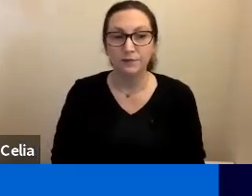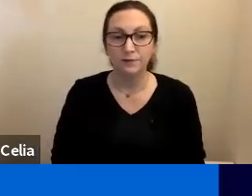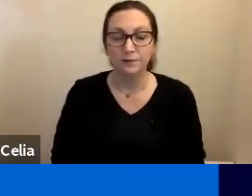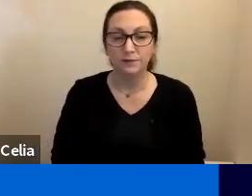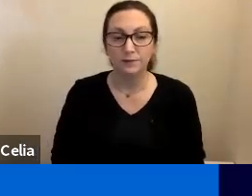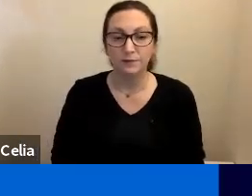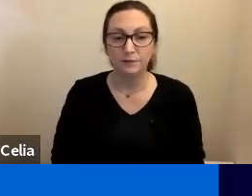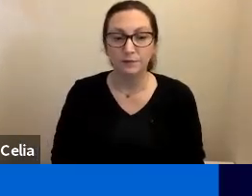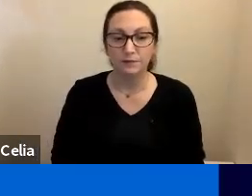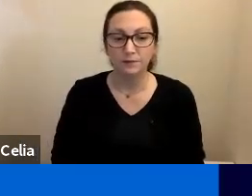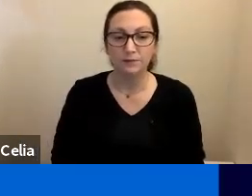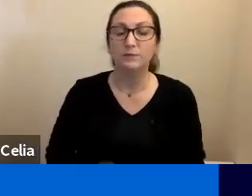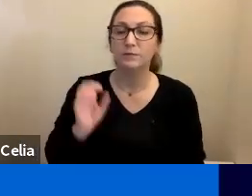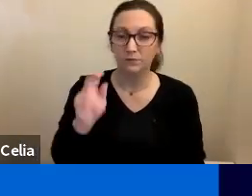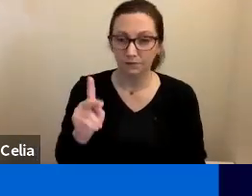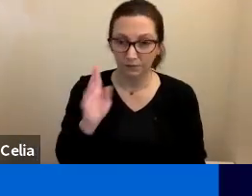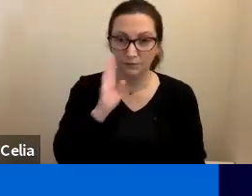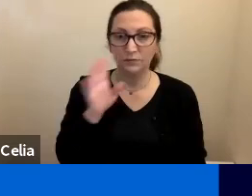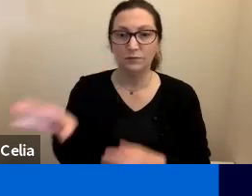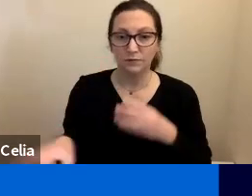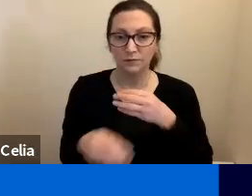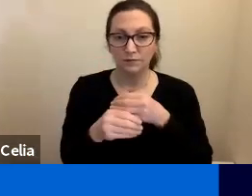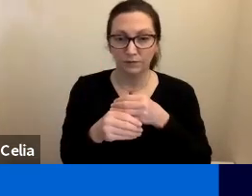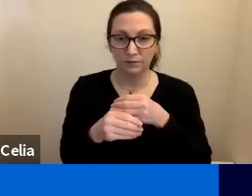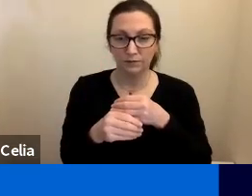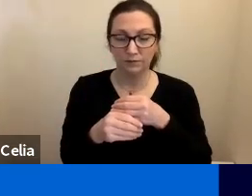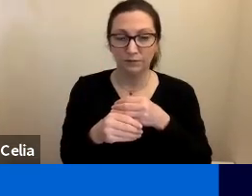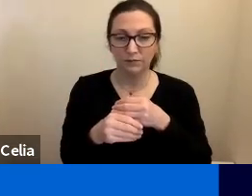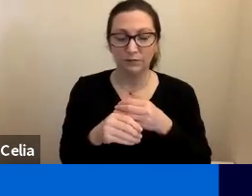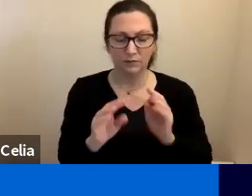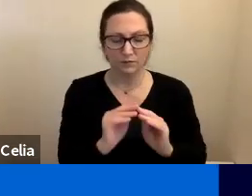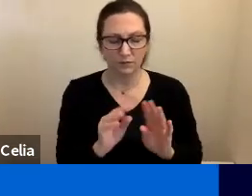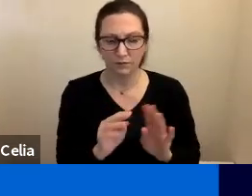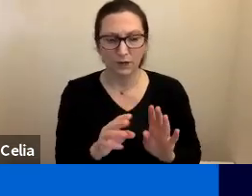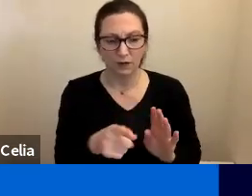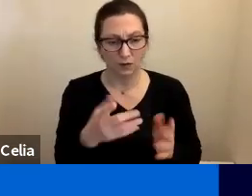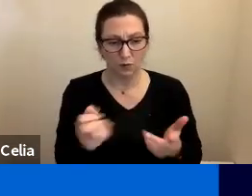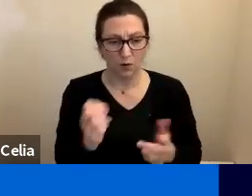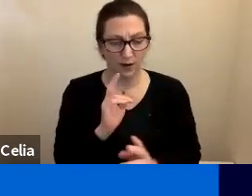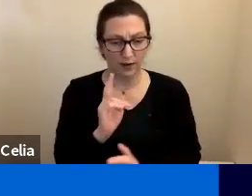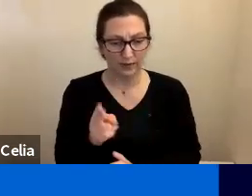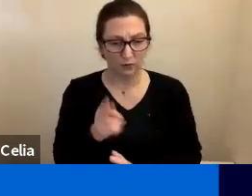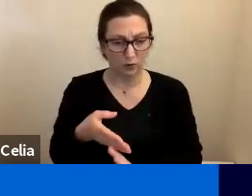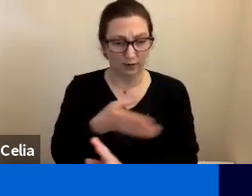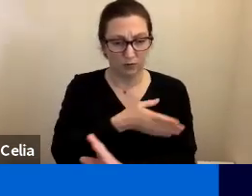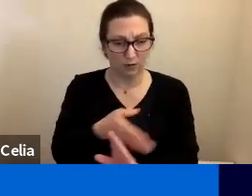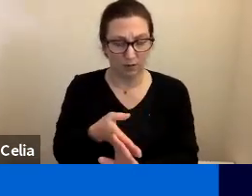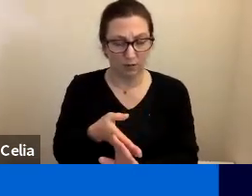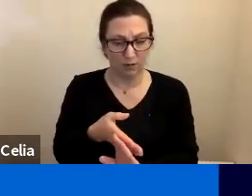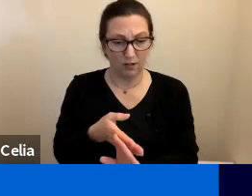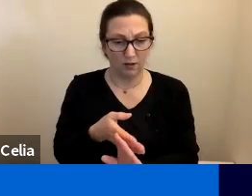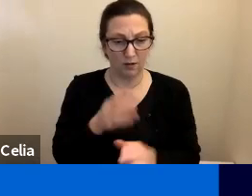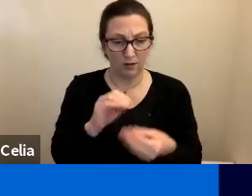Yeah, we will add that. So you're looking for the historical yield from